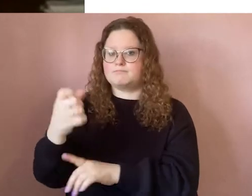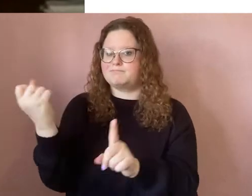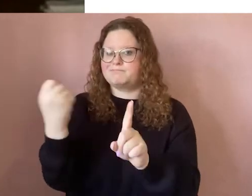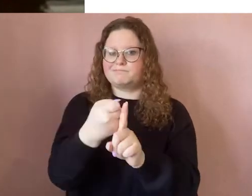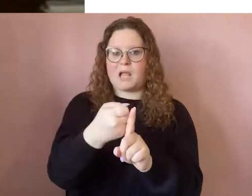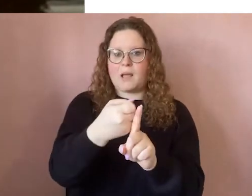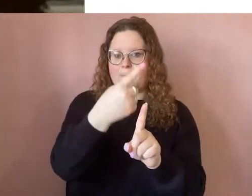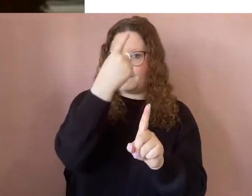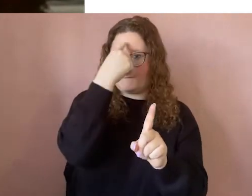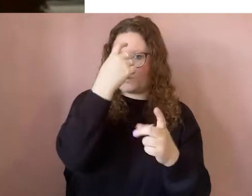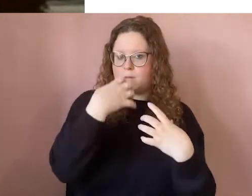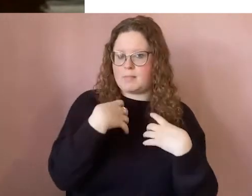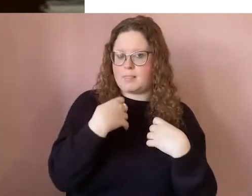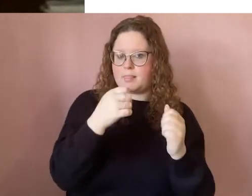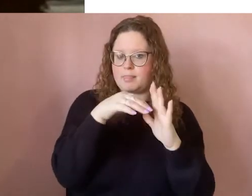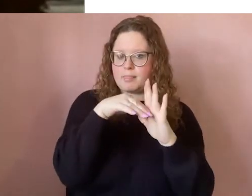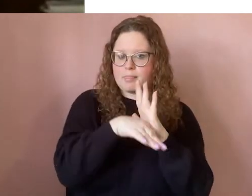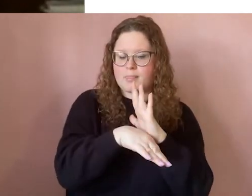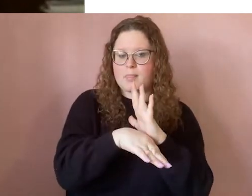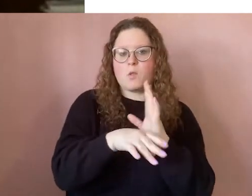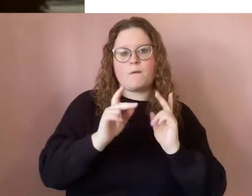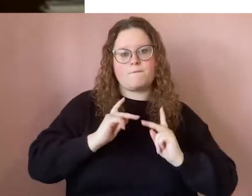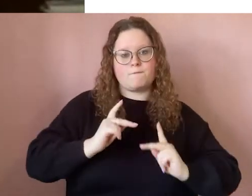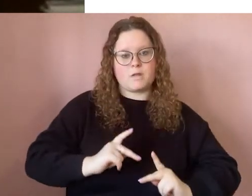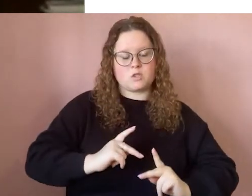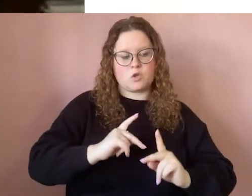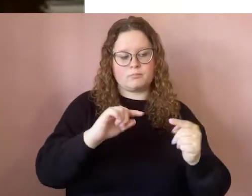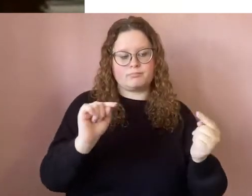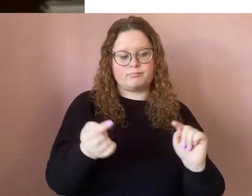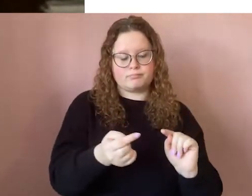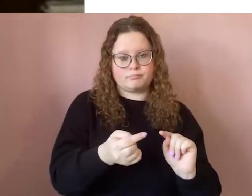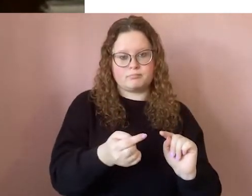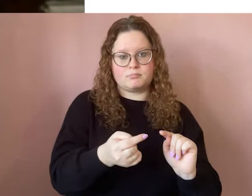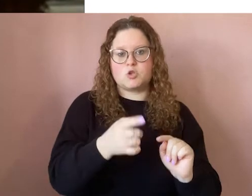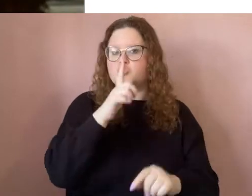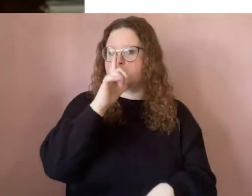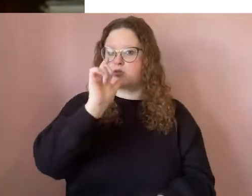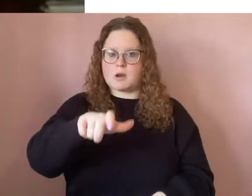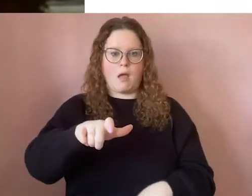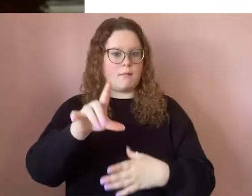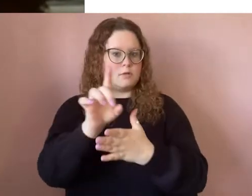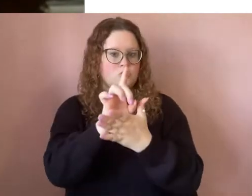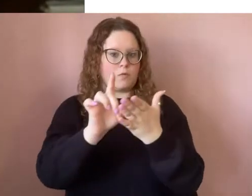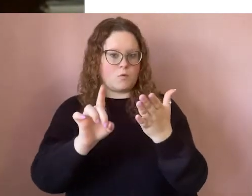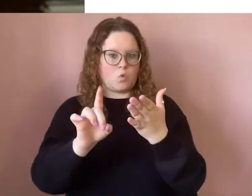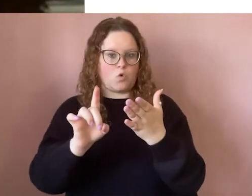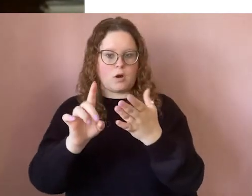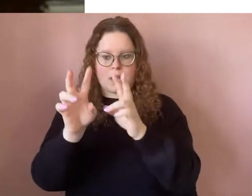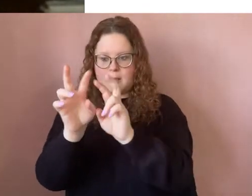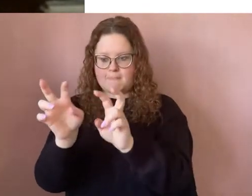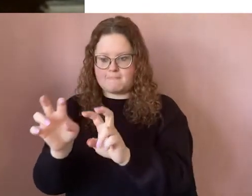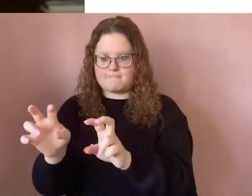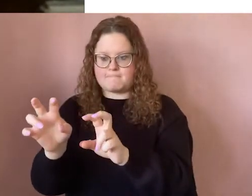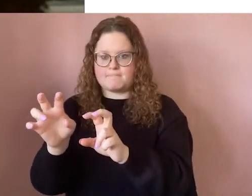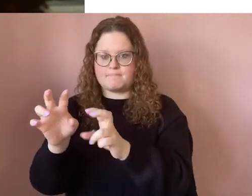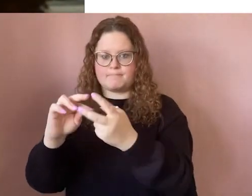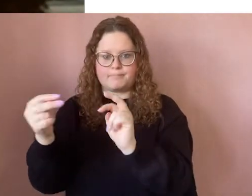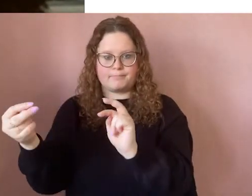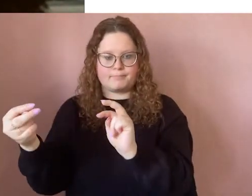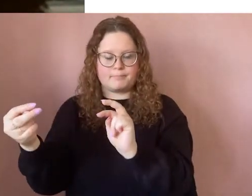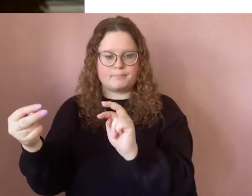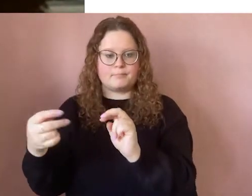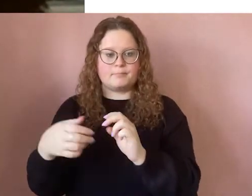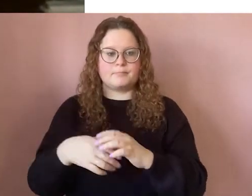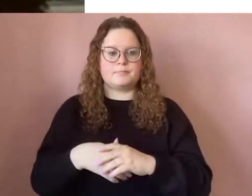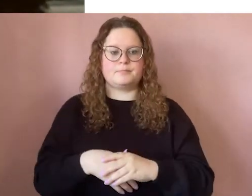mental harms. There must not be discriminatory applications. And here's a dimension of this issue that